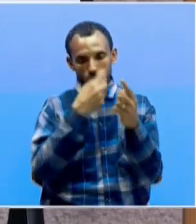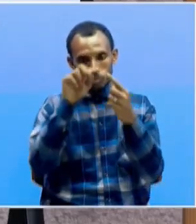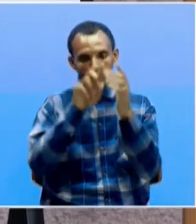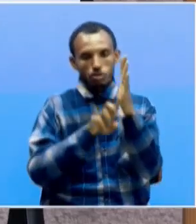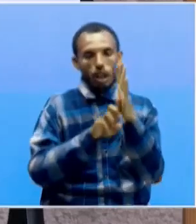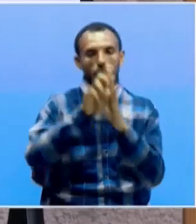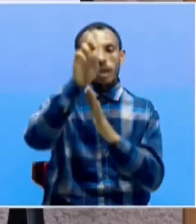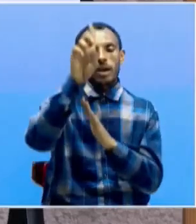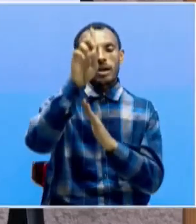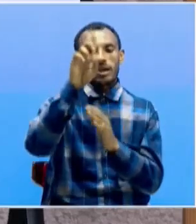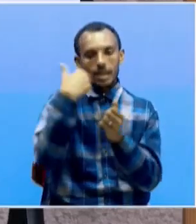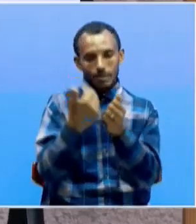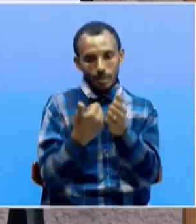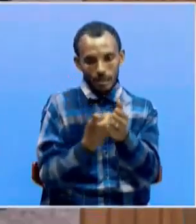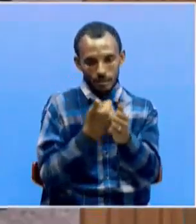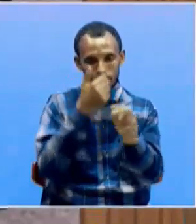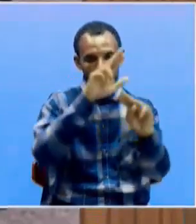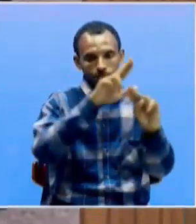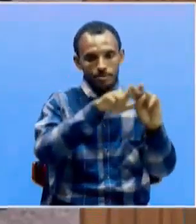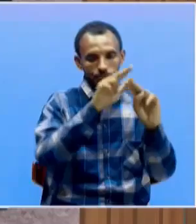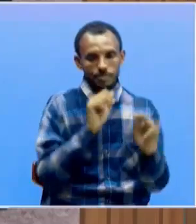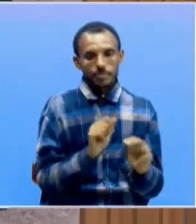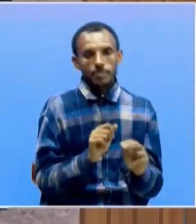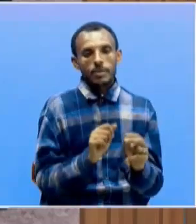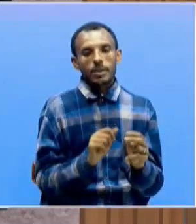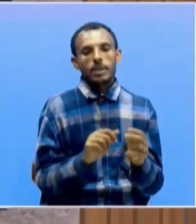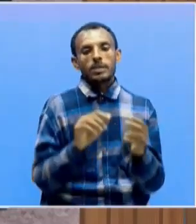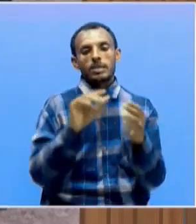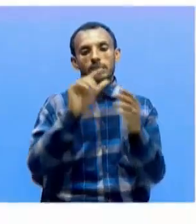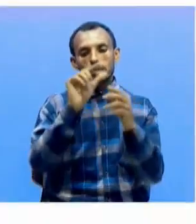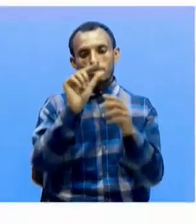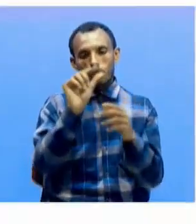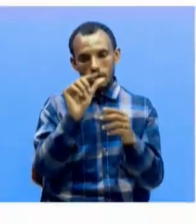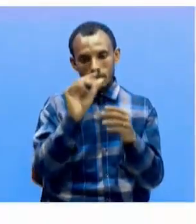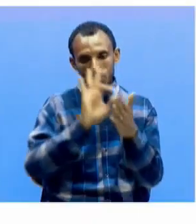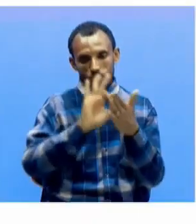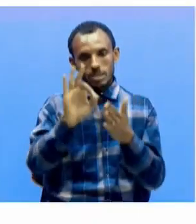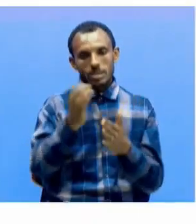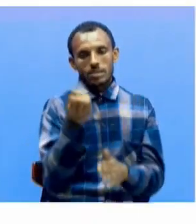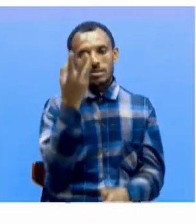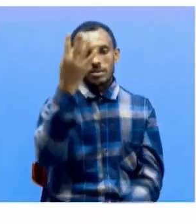Let's arrange it. The smallest of these numbers is 4.